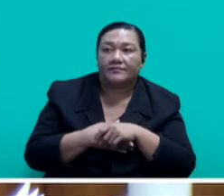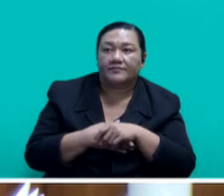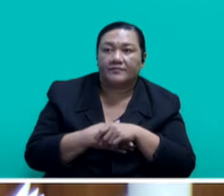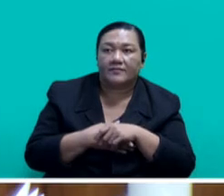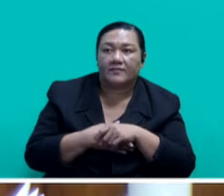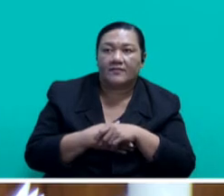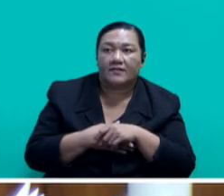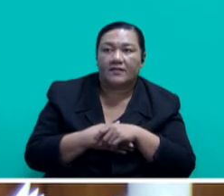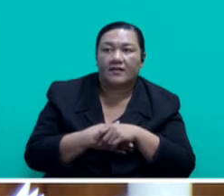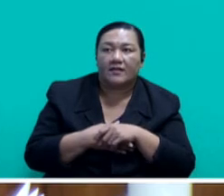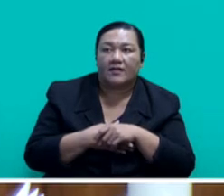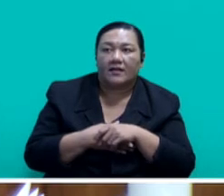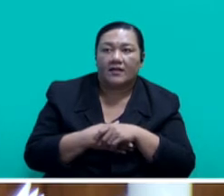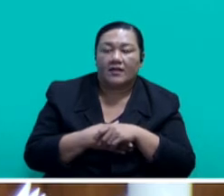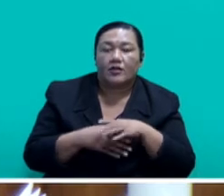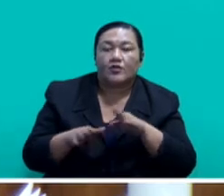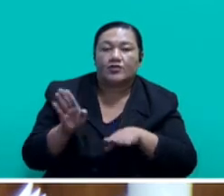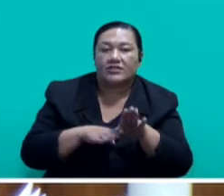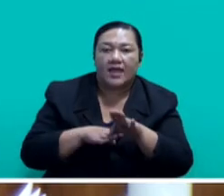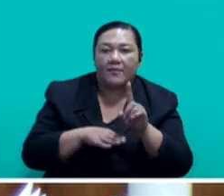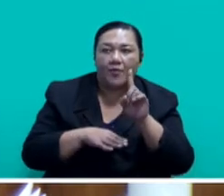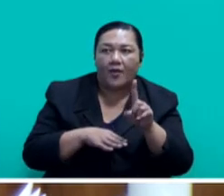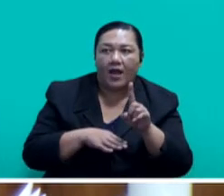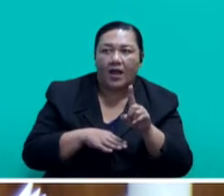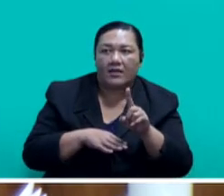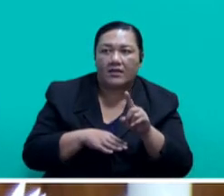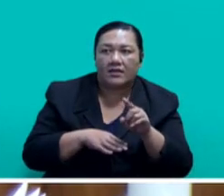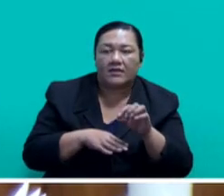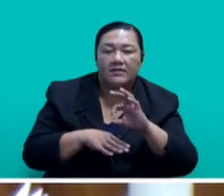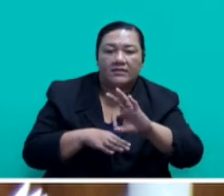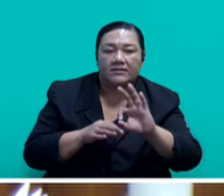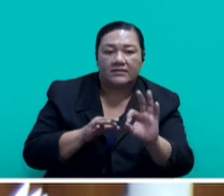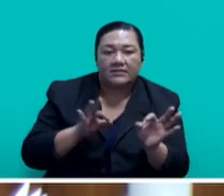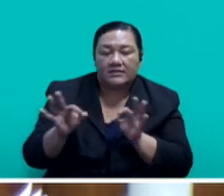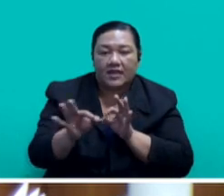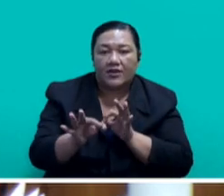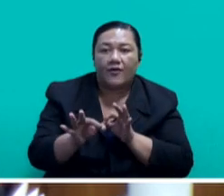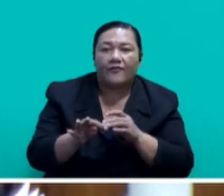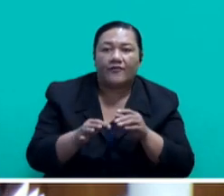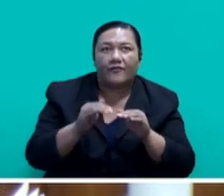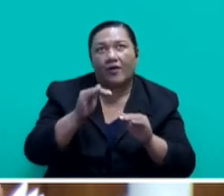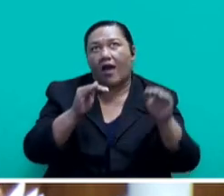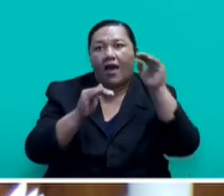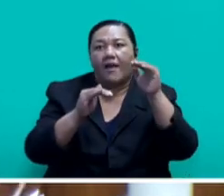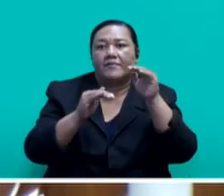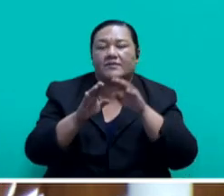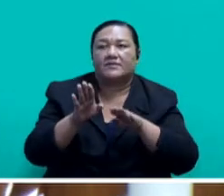brought down to step 1, rather than taking those who were on step 1 up.